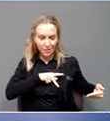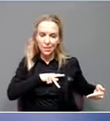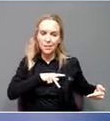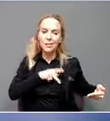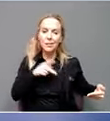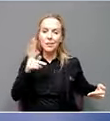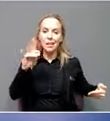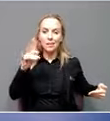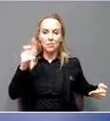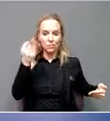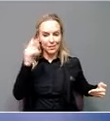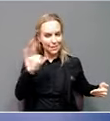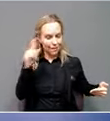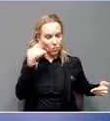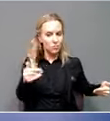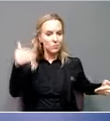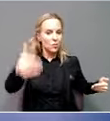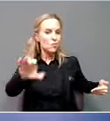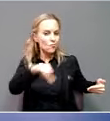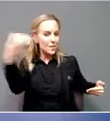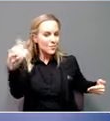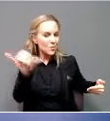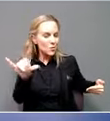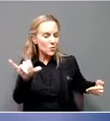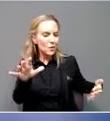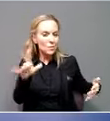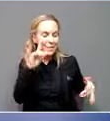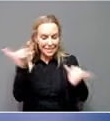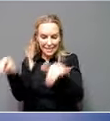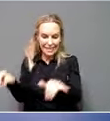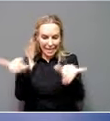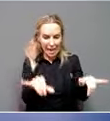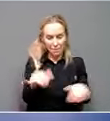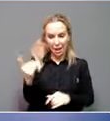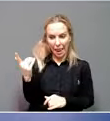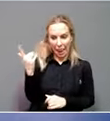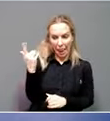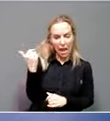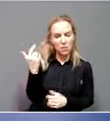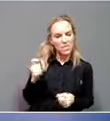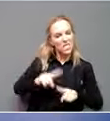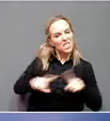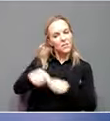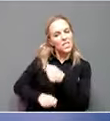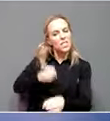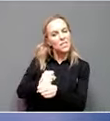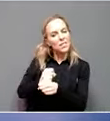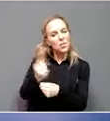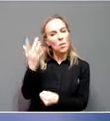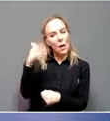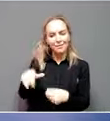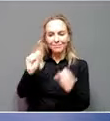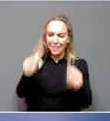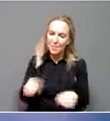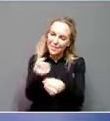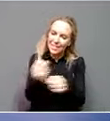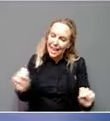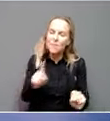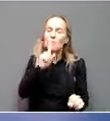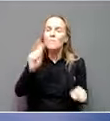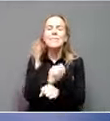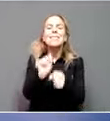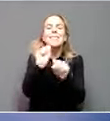up. But unlike last year, there's an opportunity for it to be safe, to really safe for you